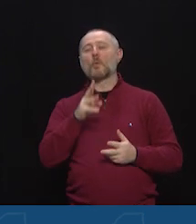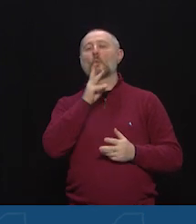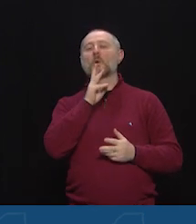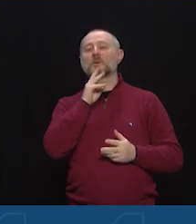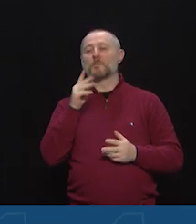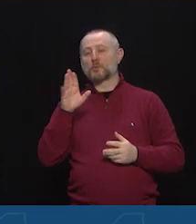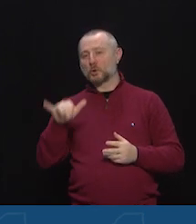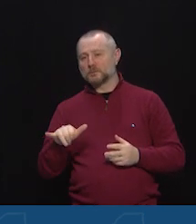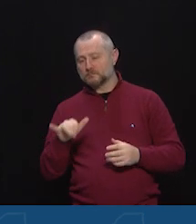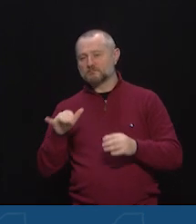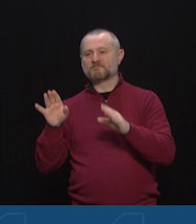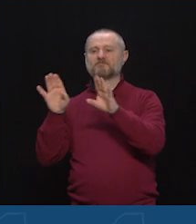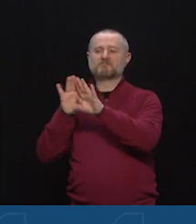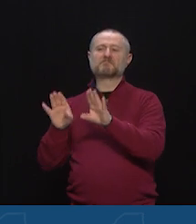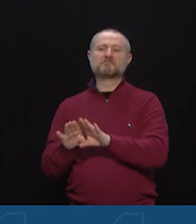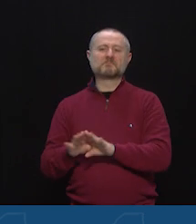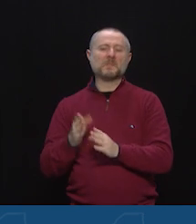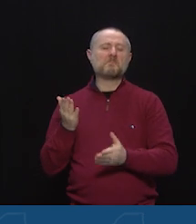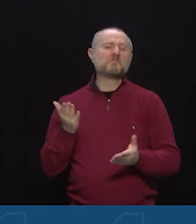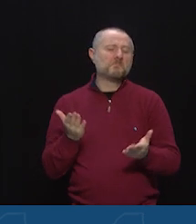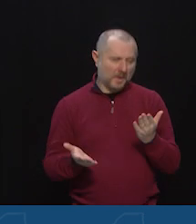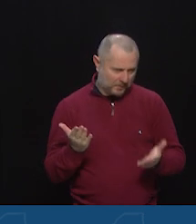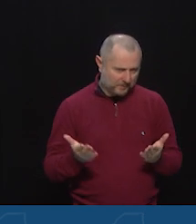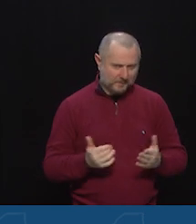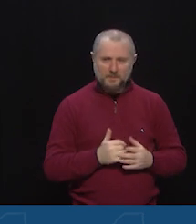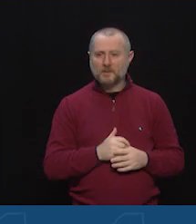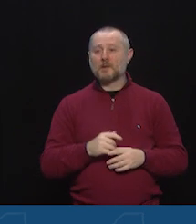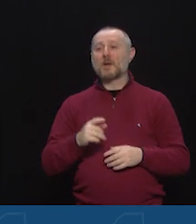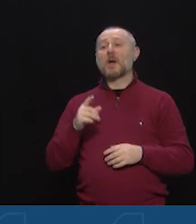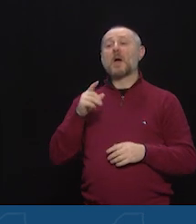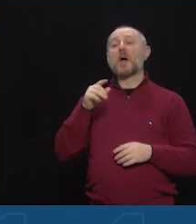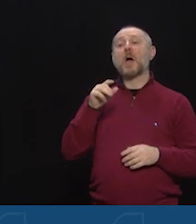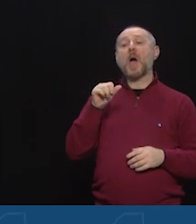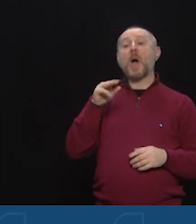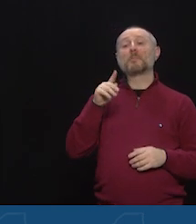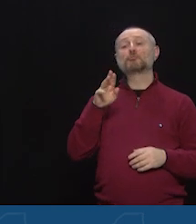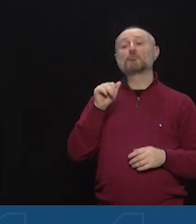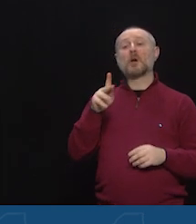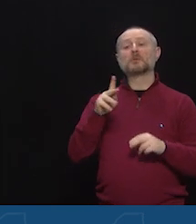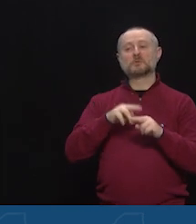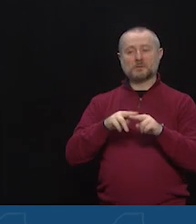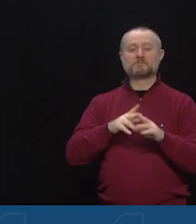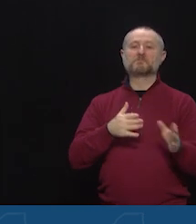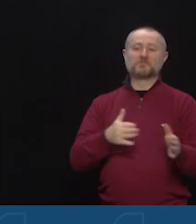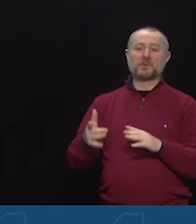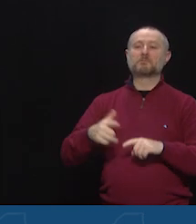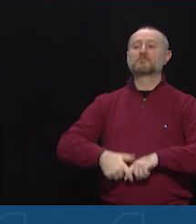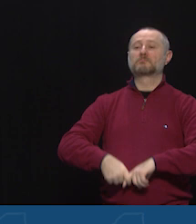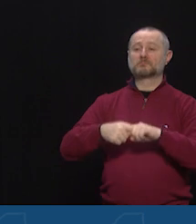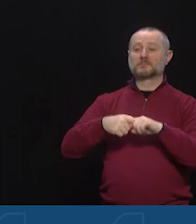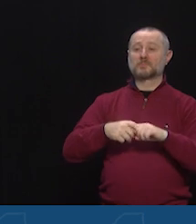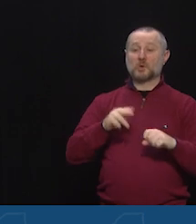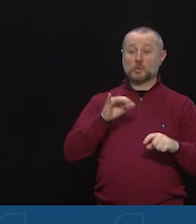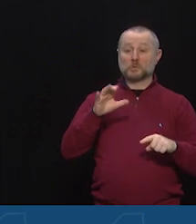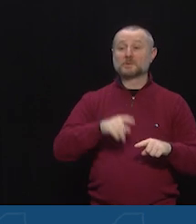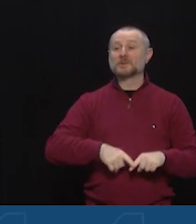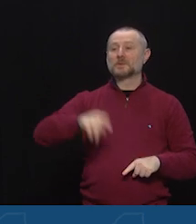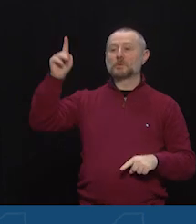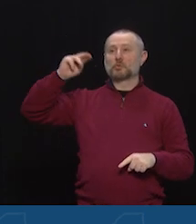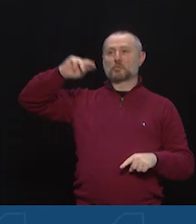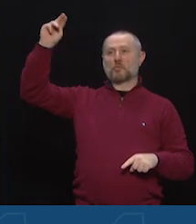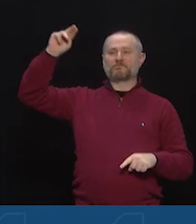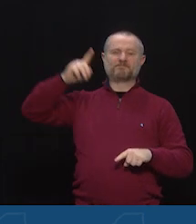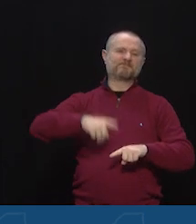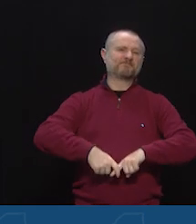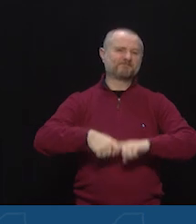Amtrak, in case it hasn't been made clear, has suspended all of their service to the north of New York City. As